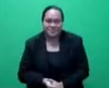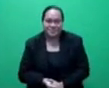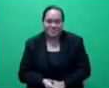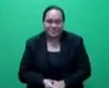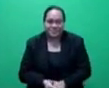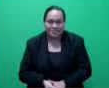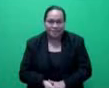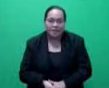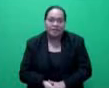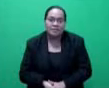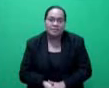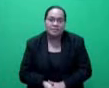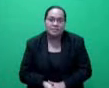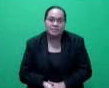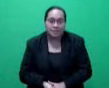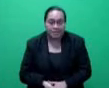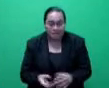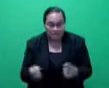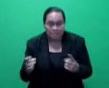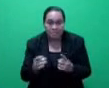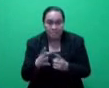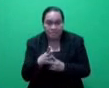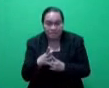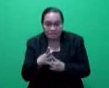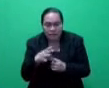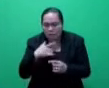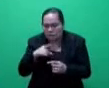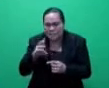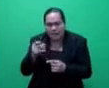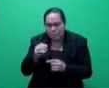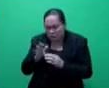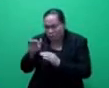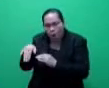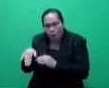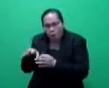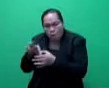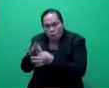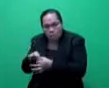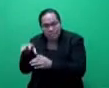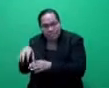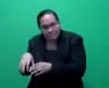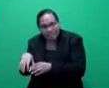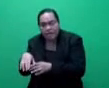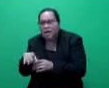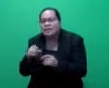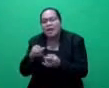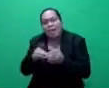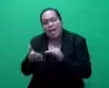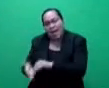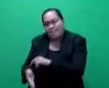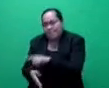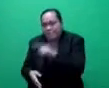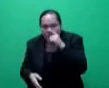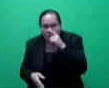Mr. Speaker, sir, the special consideration to home-based businesses will be especially helpful to vulnerable groups,